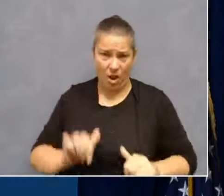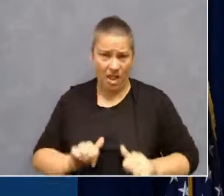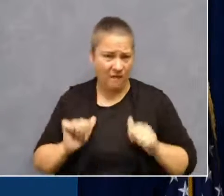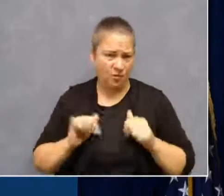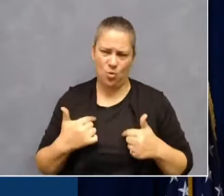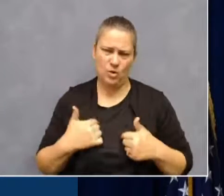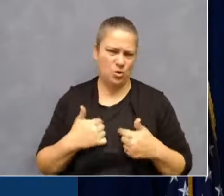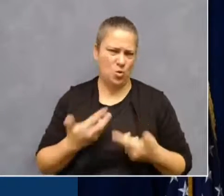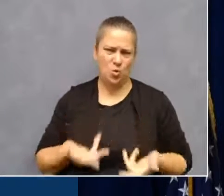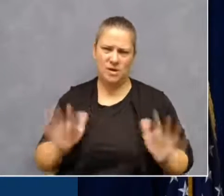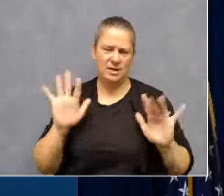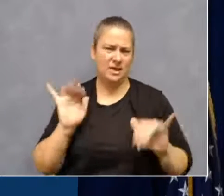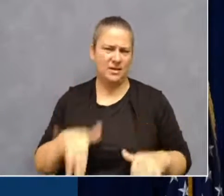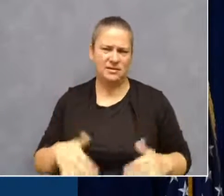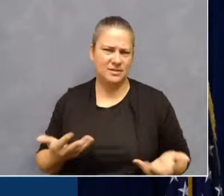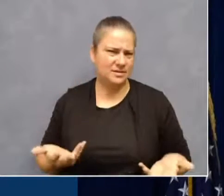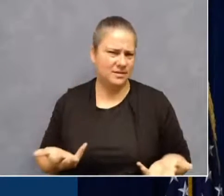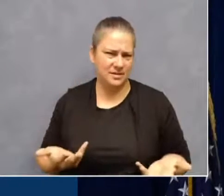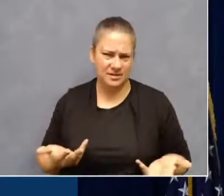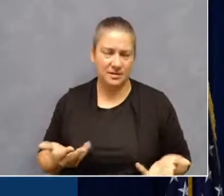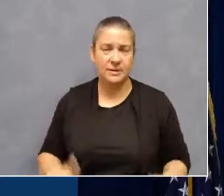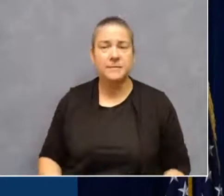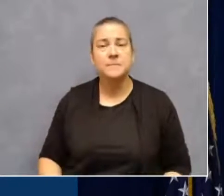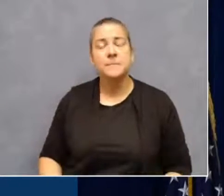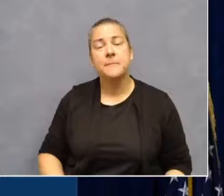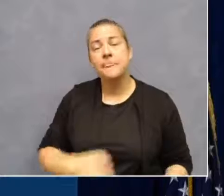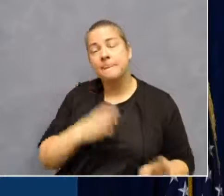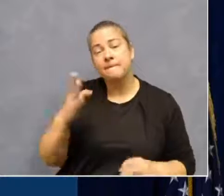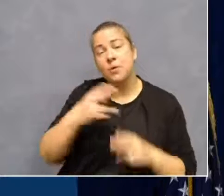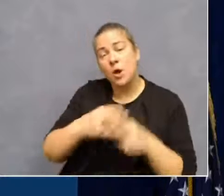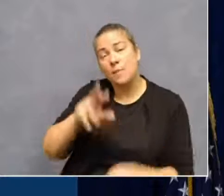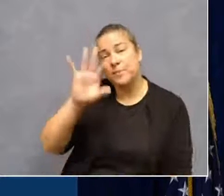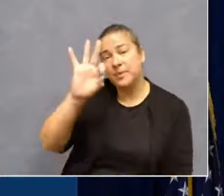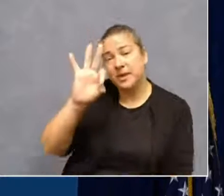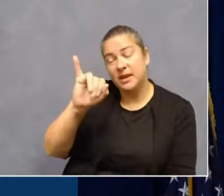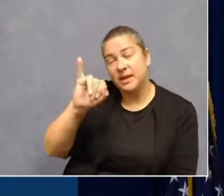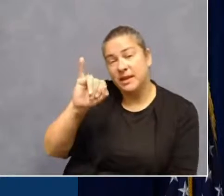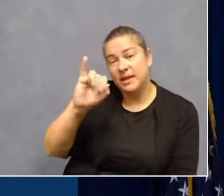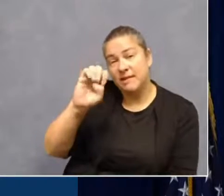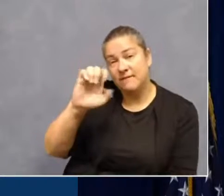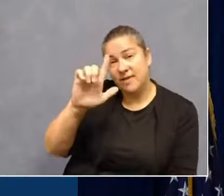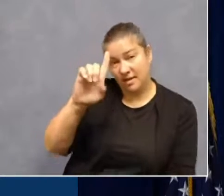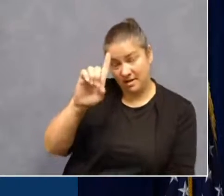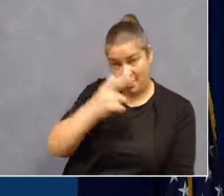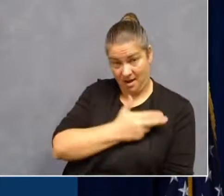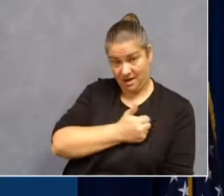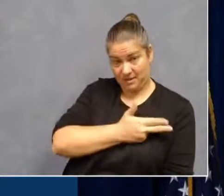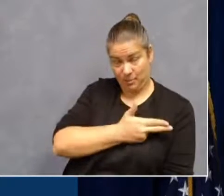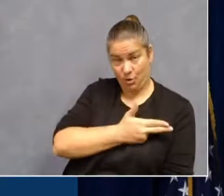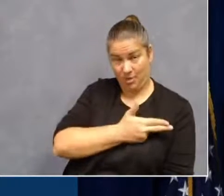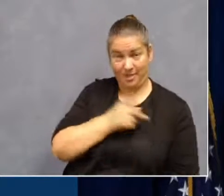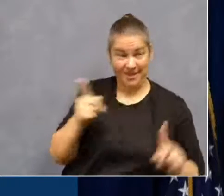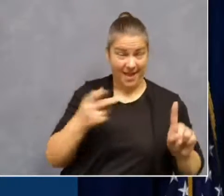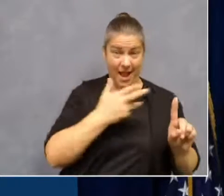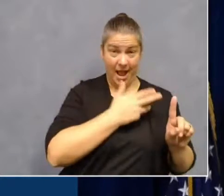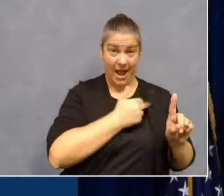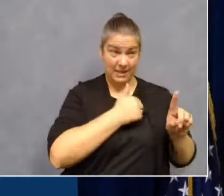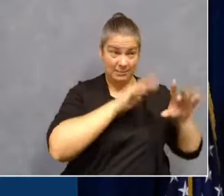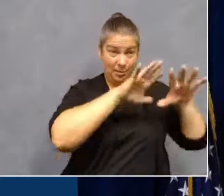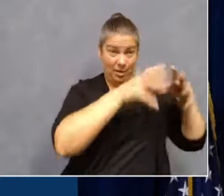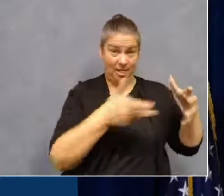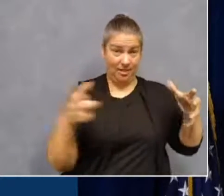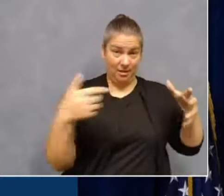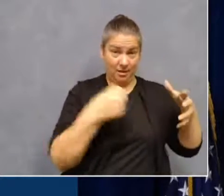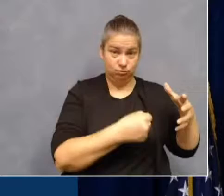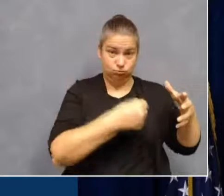want that. The field hospital is currently disassembled or in the final state of it. It is being